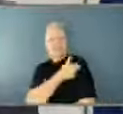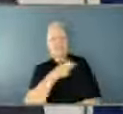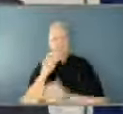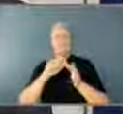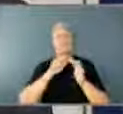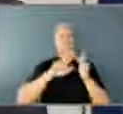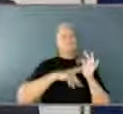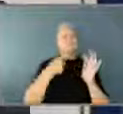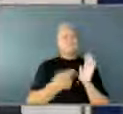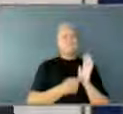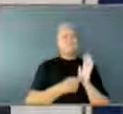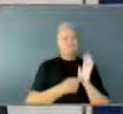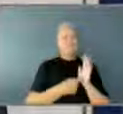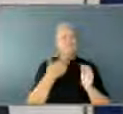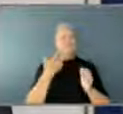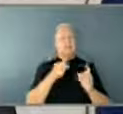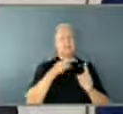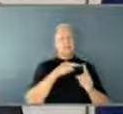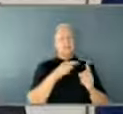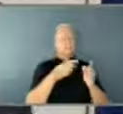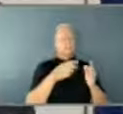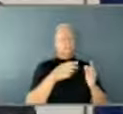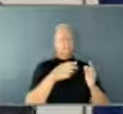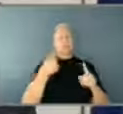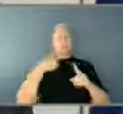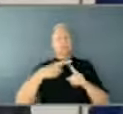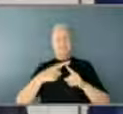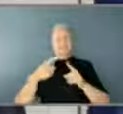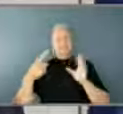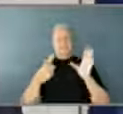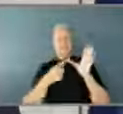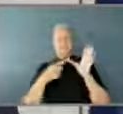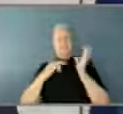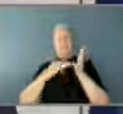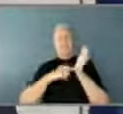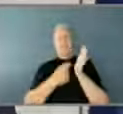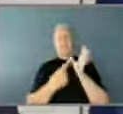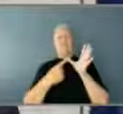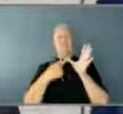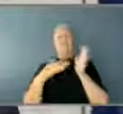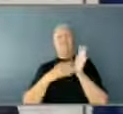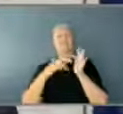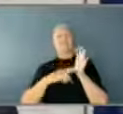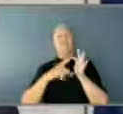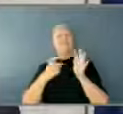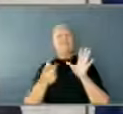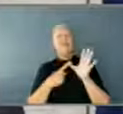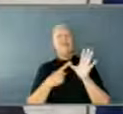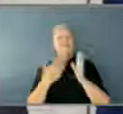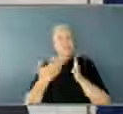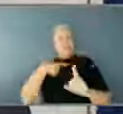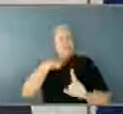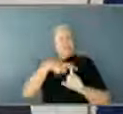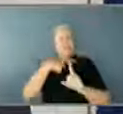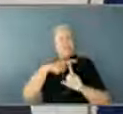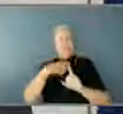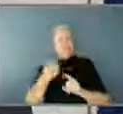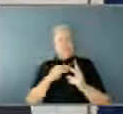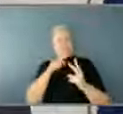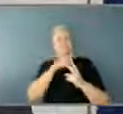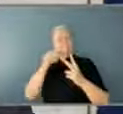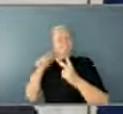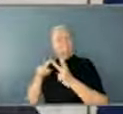million Oxford AstraZeneca, where we've seen some very positive results, which Professor Murphy will take you through from around